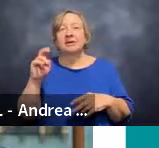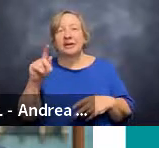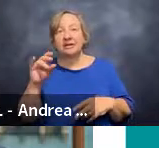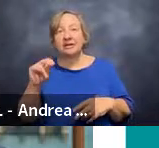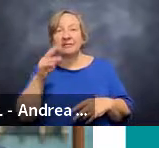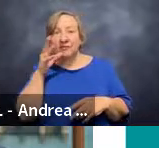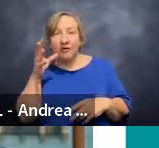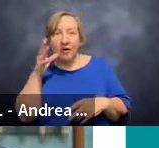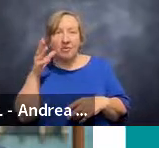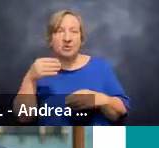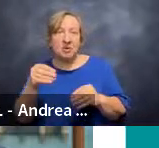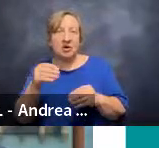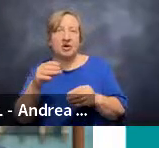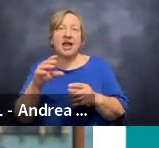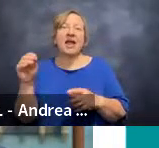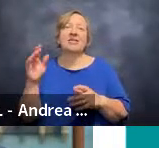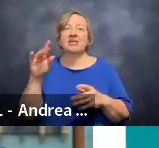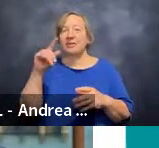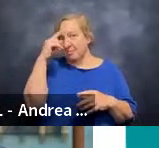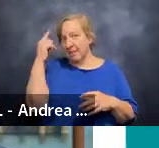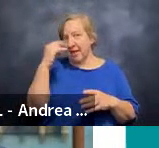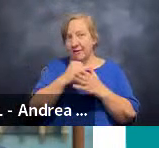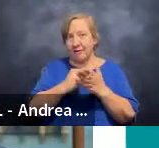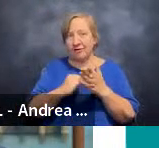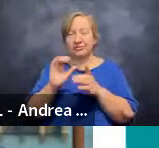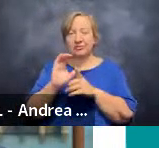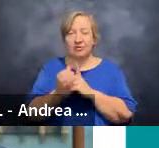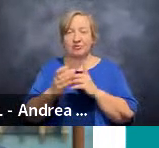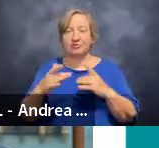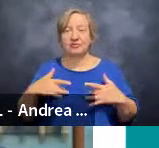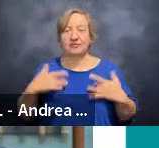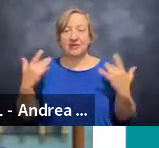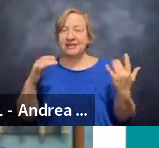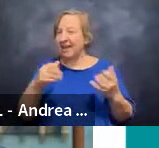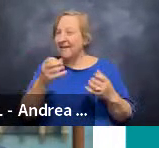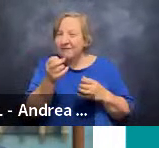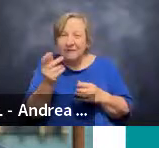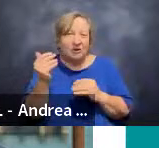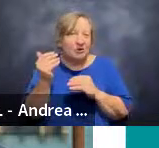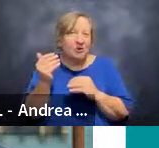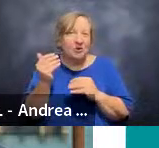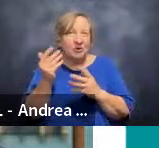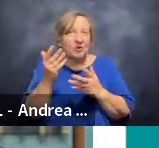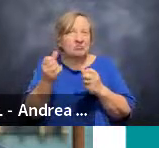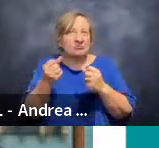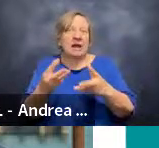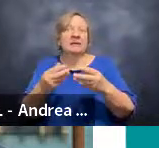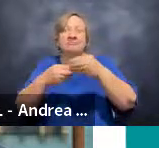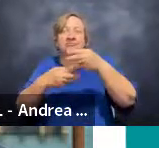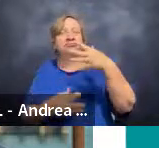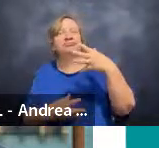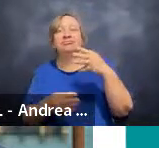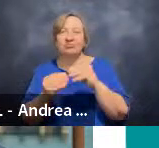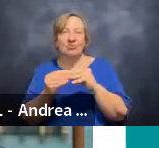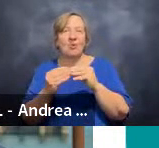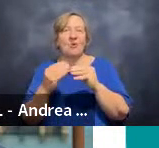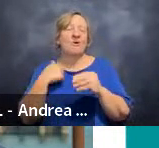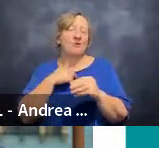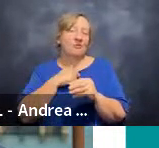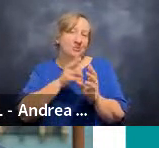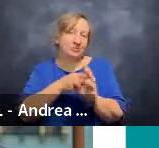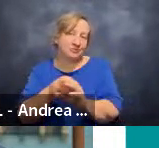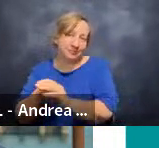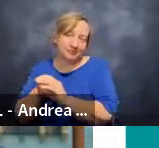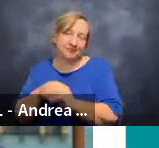these are just a few of the things that the team is participating in to try and make sure, and I think I've